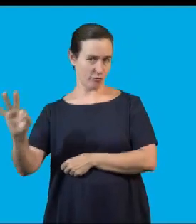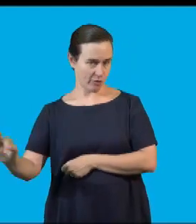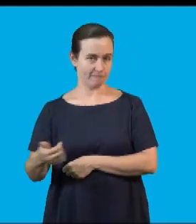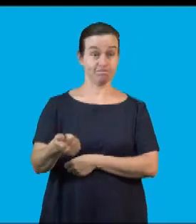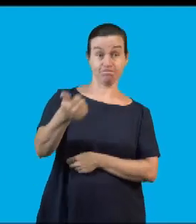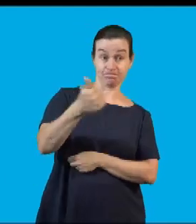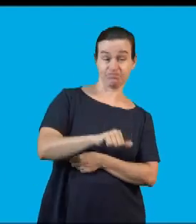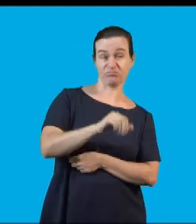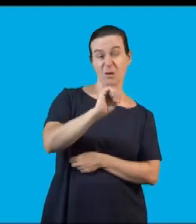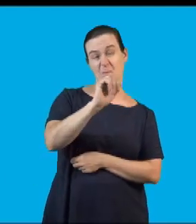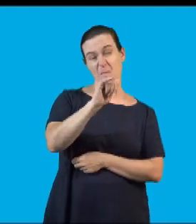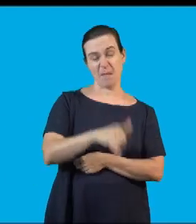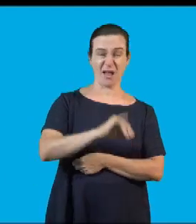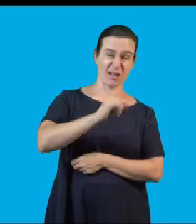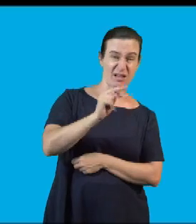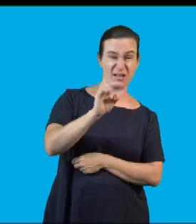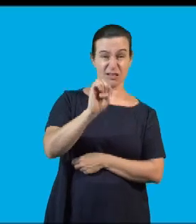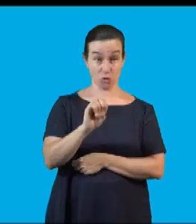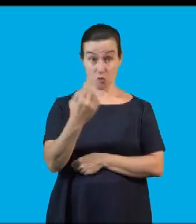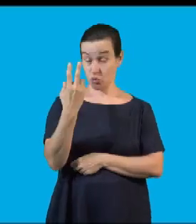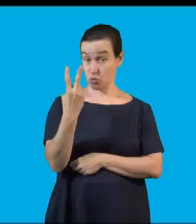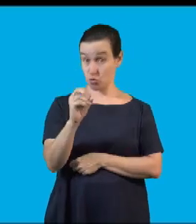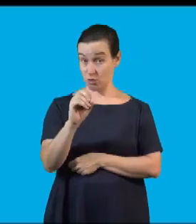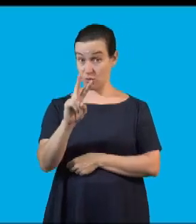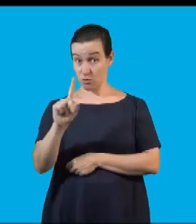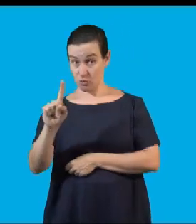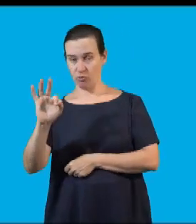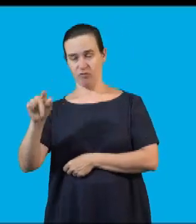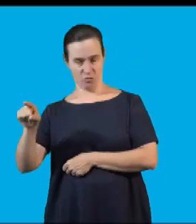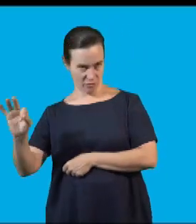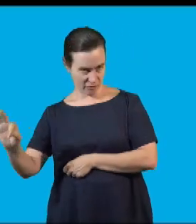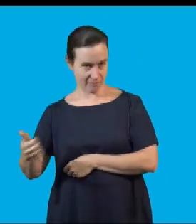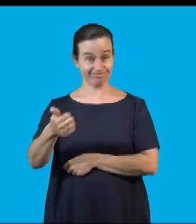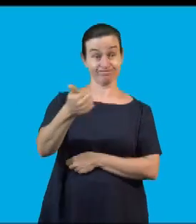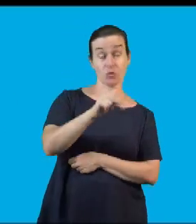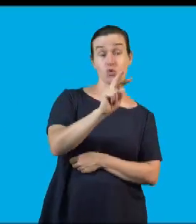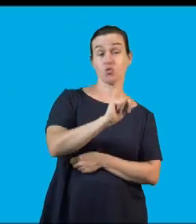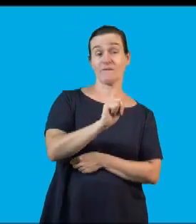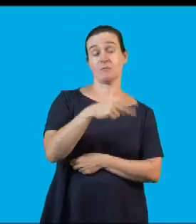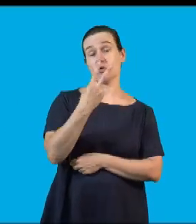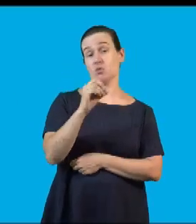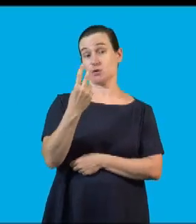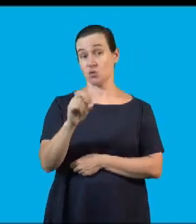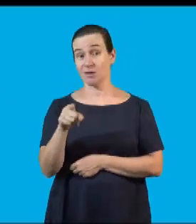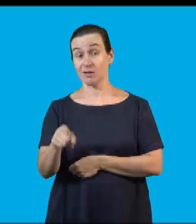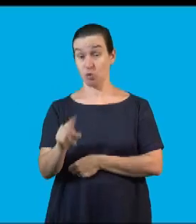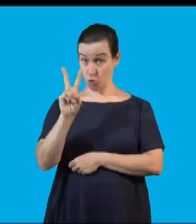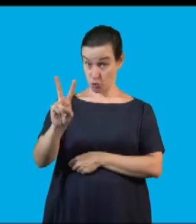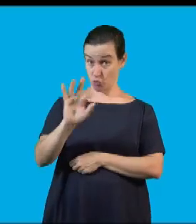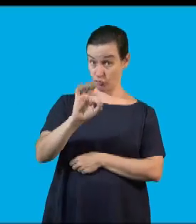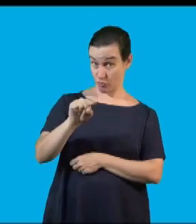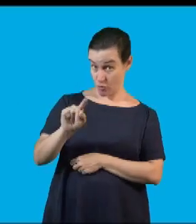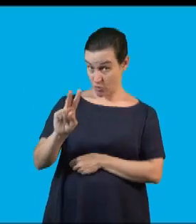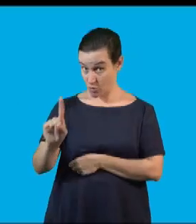question 3.3. June and May-June paper, question 3.3. From November 2020, there are